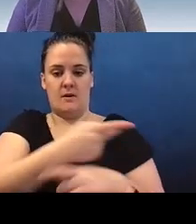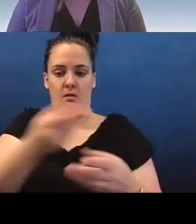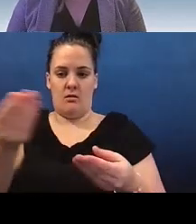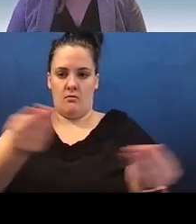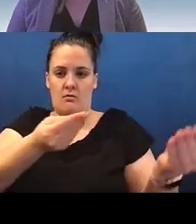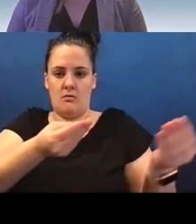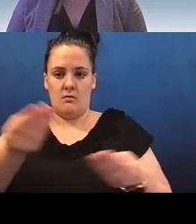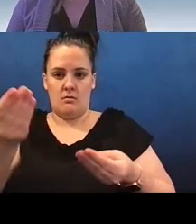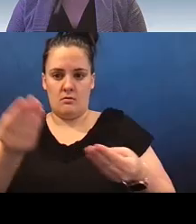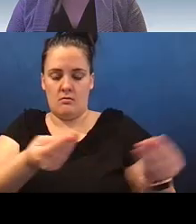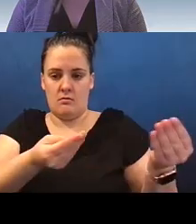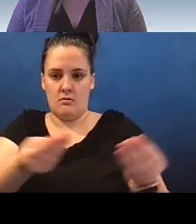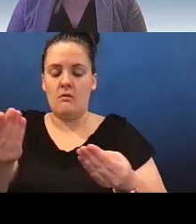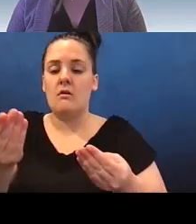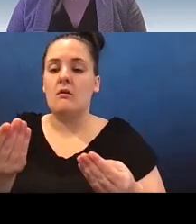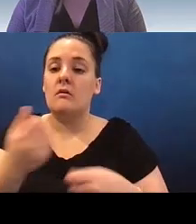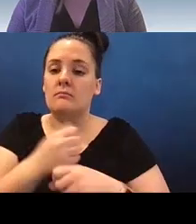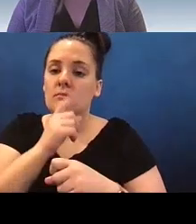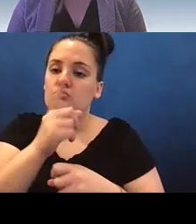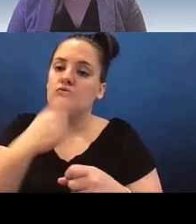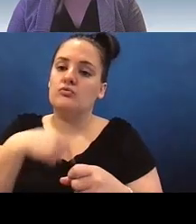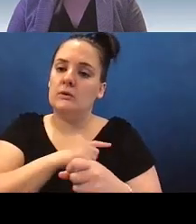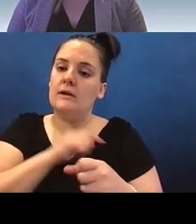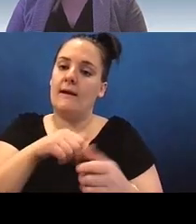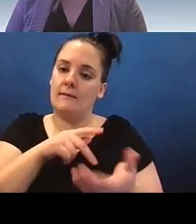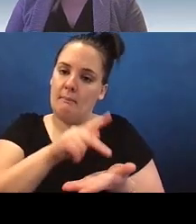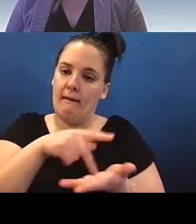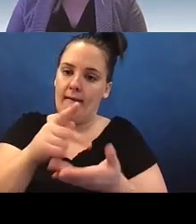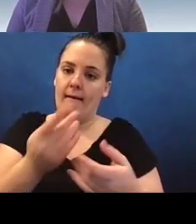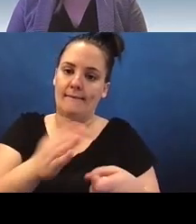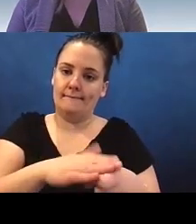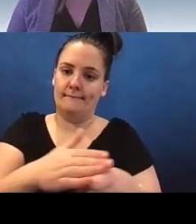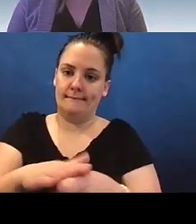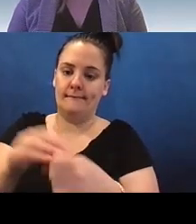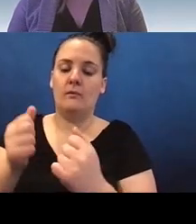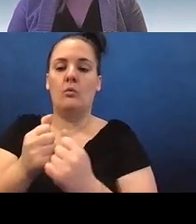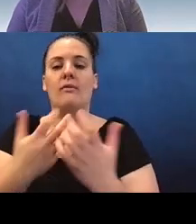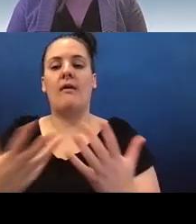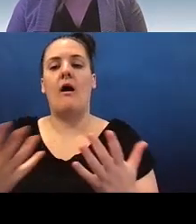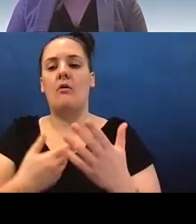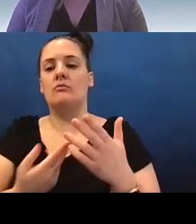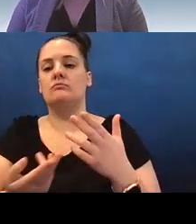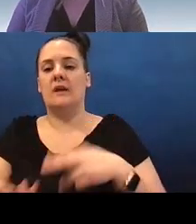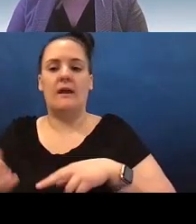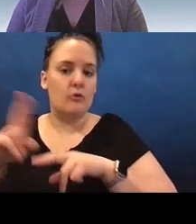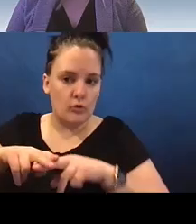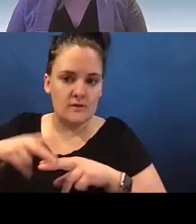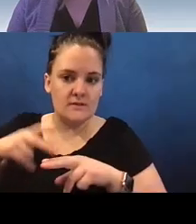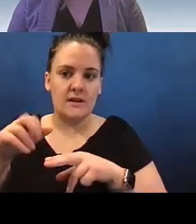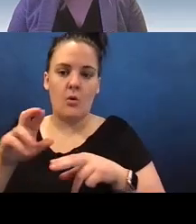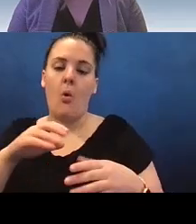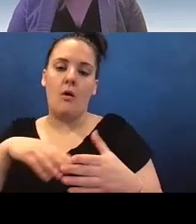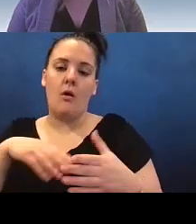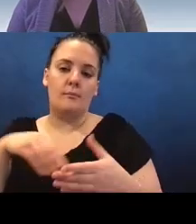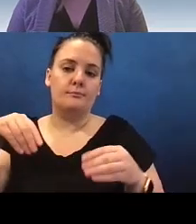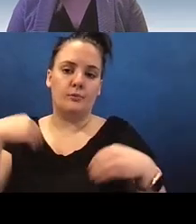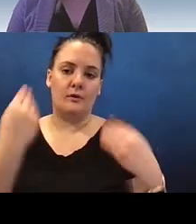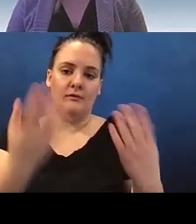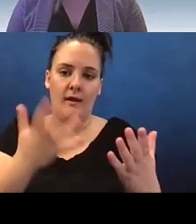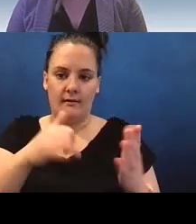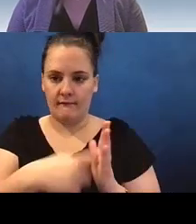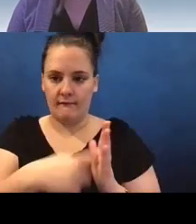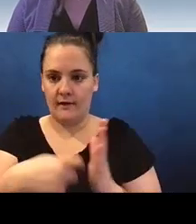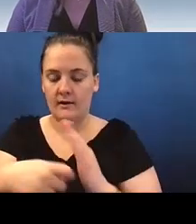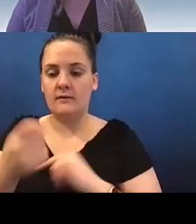payments without increasing or reprioritizing provider fee funding. This mechanism is referred to